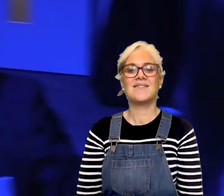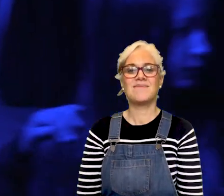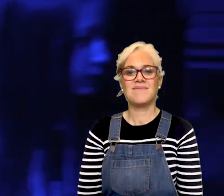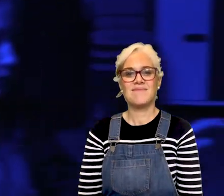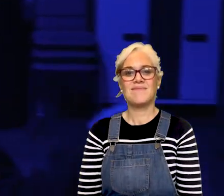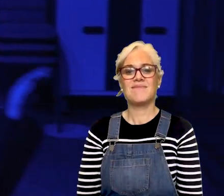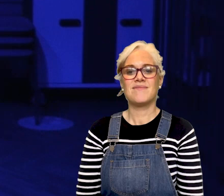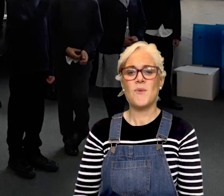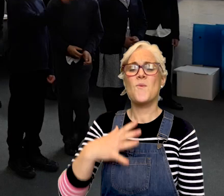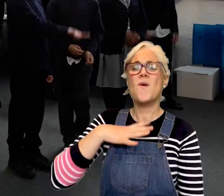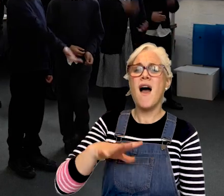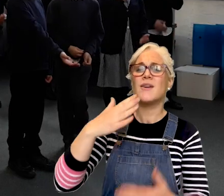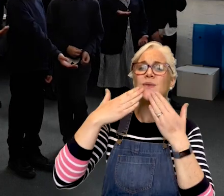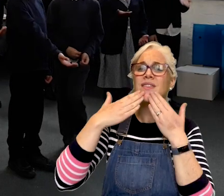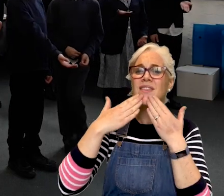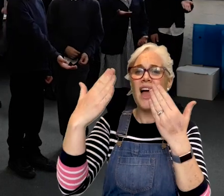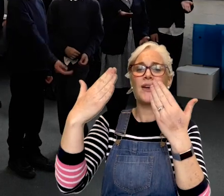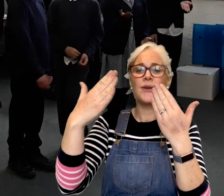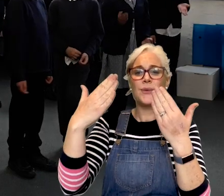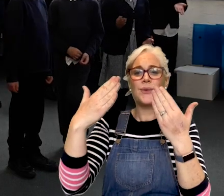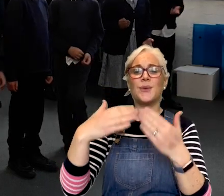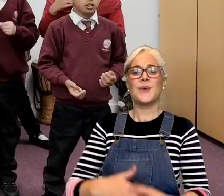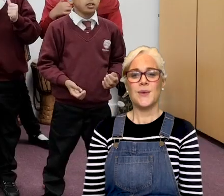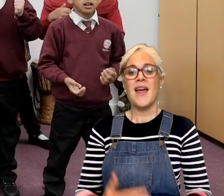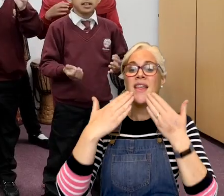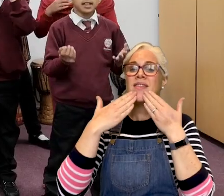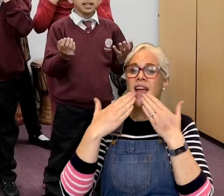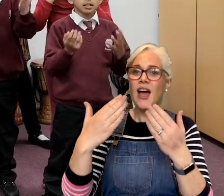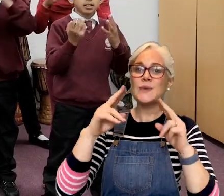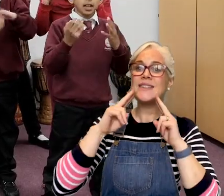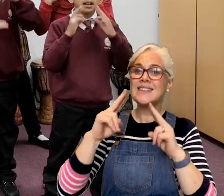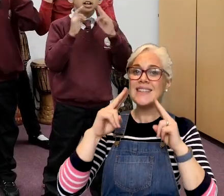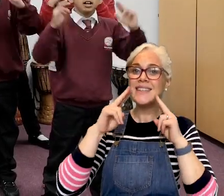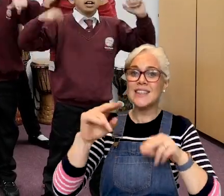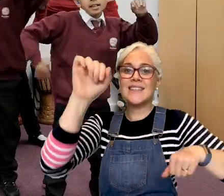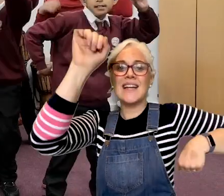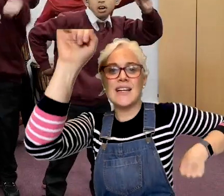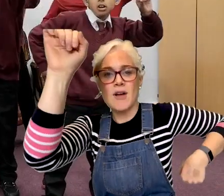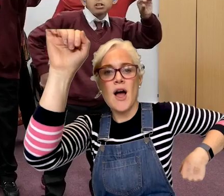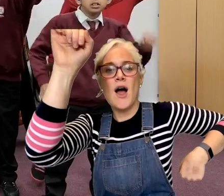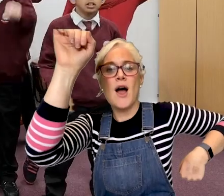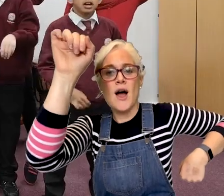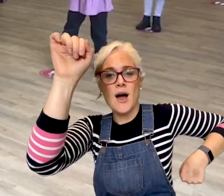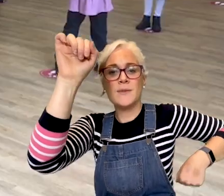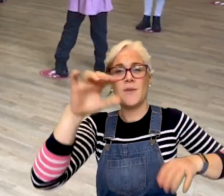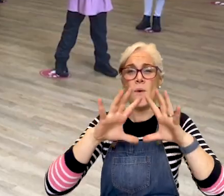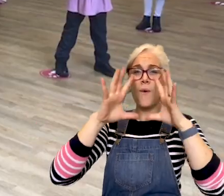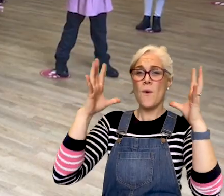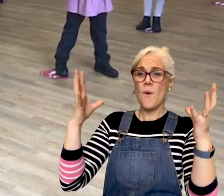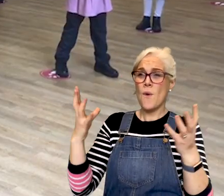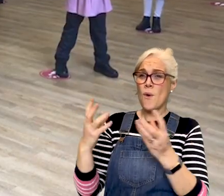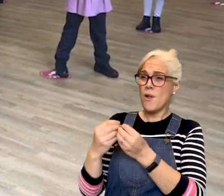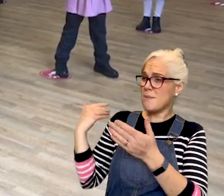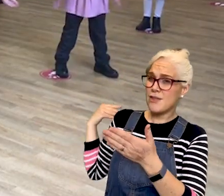say, we want to say thank you. Thank you to our teachers and our heroes. After all that